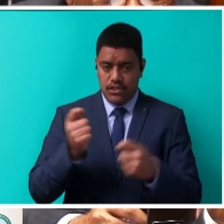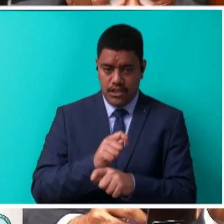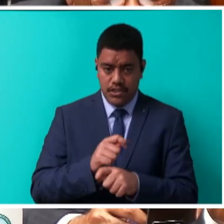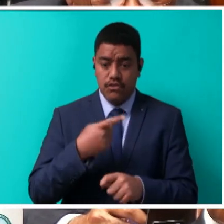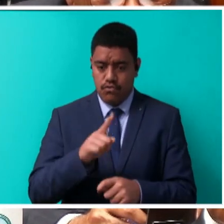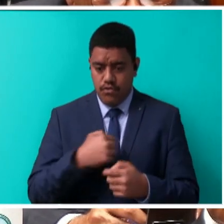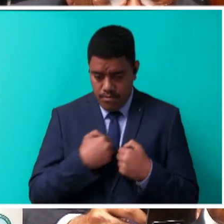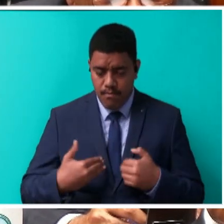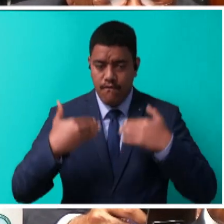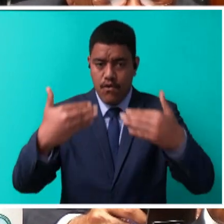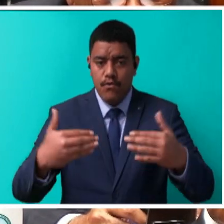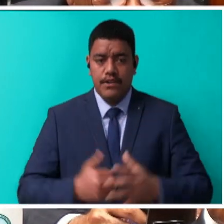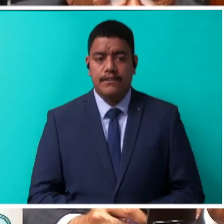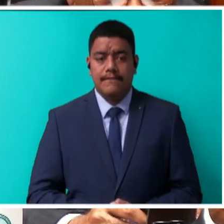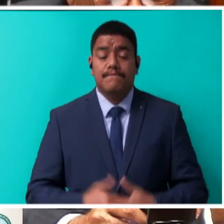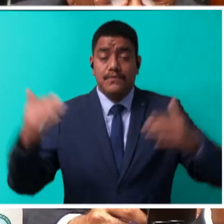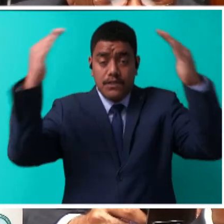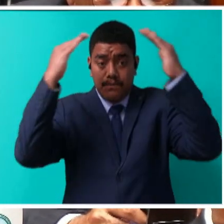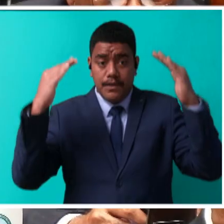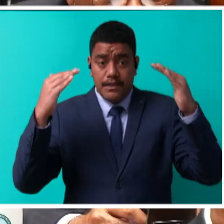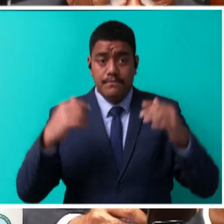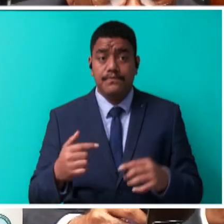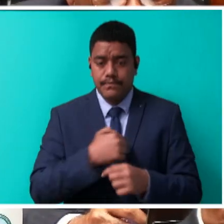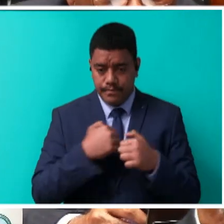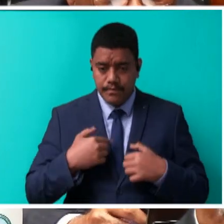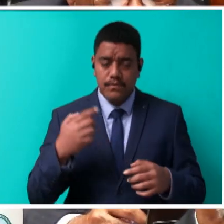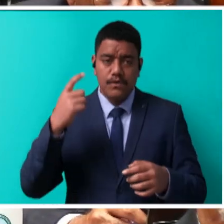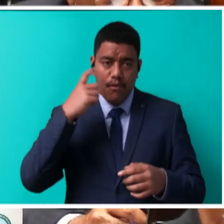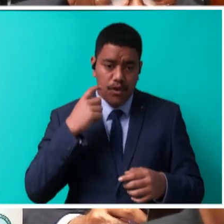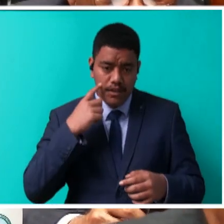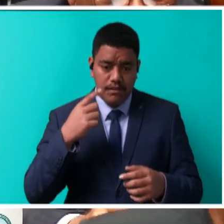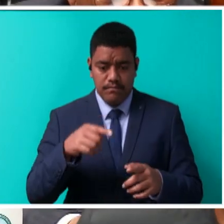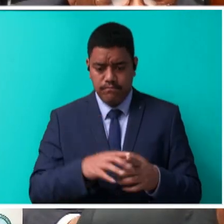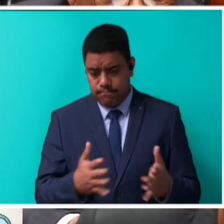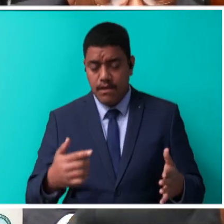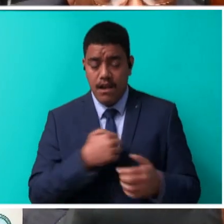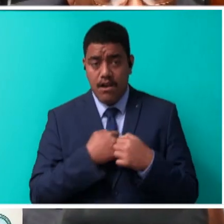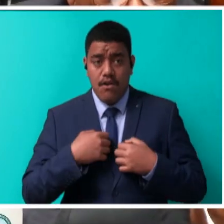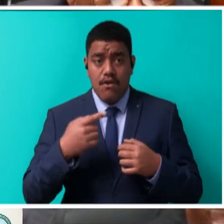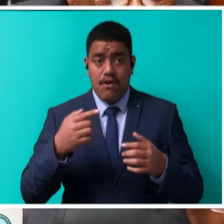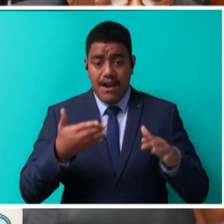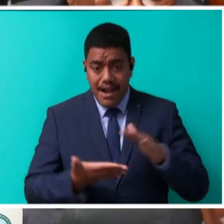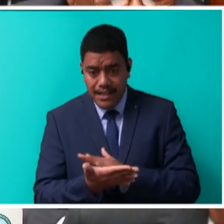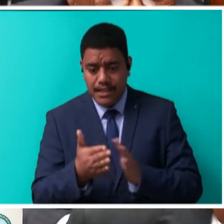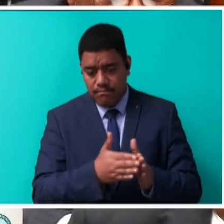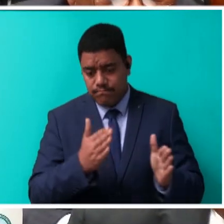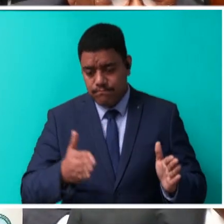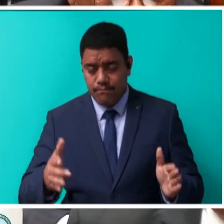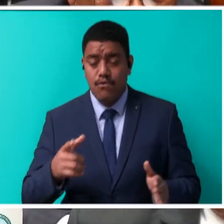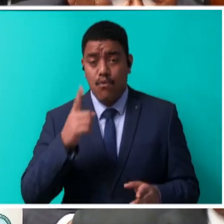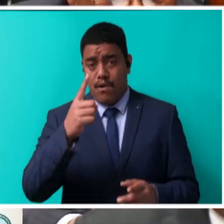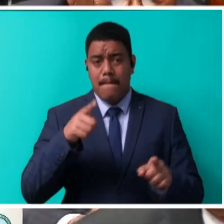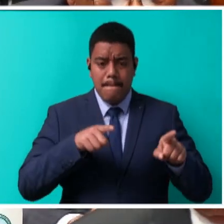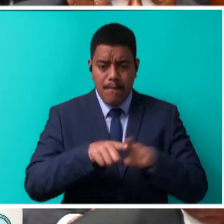go. Mr. Speaker, beyond bricks and mortar, our judiciary is undergoing one of